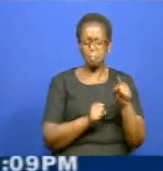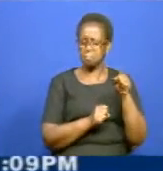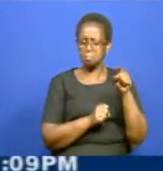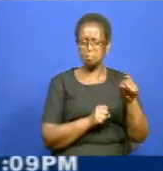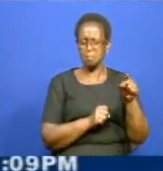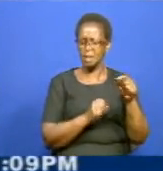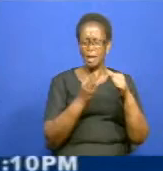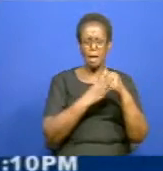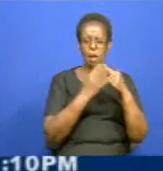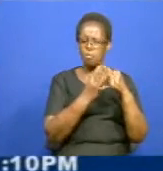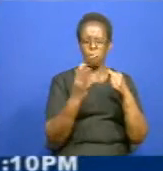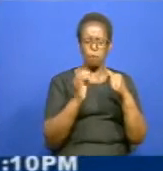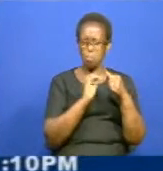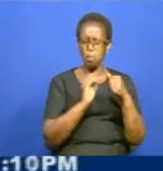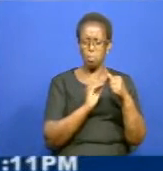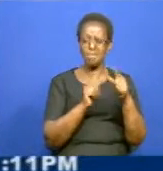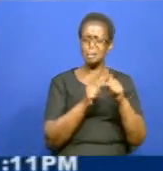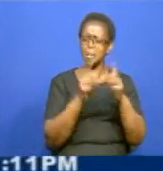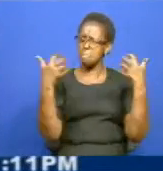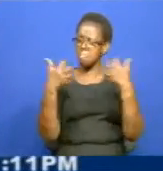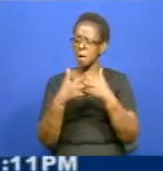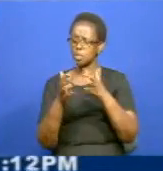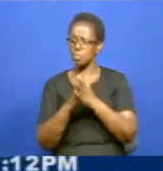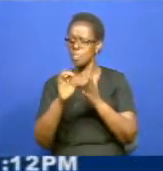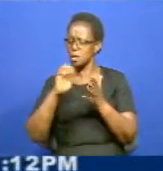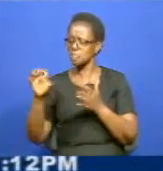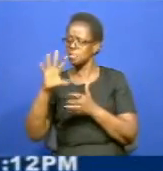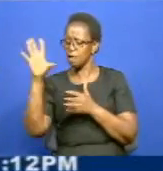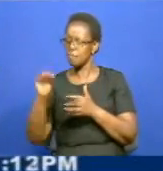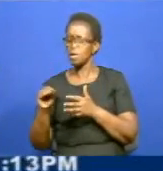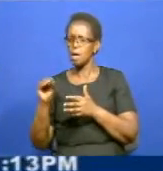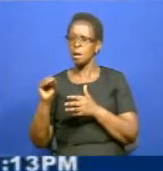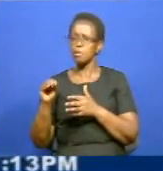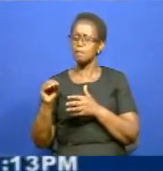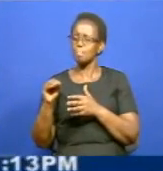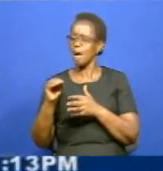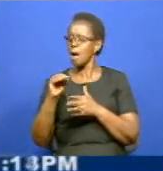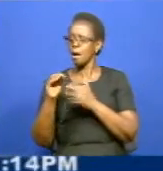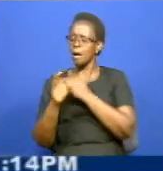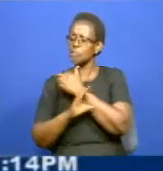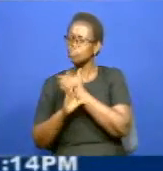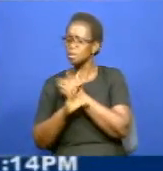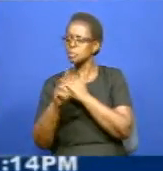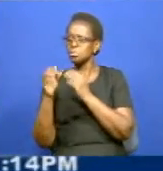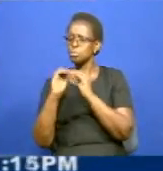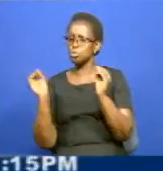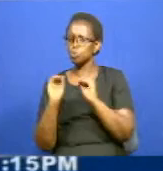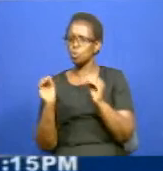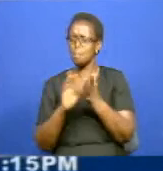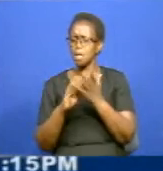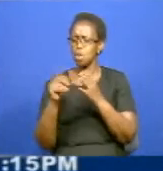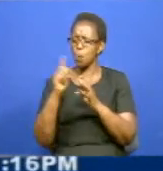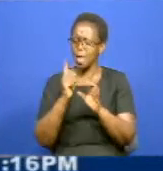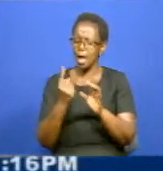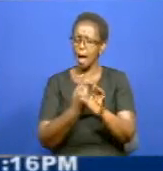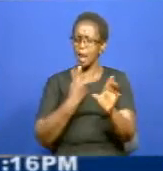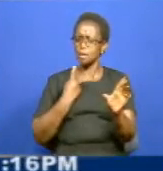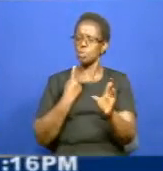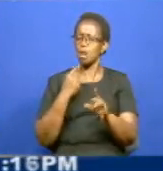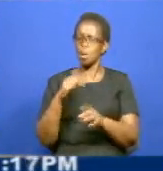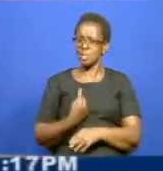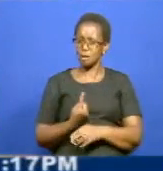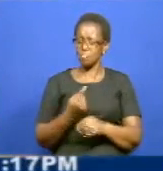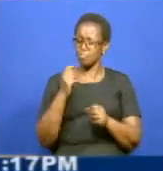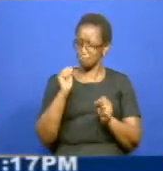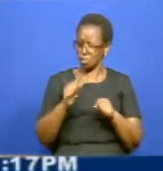East African region, isolating ourselves even further. Can the chairman